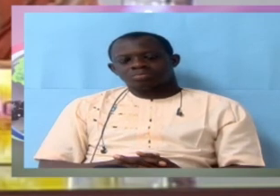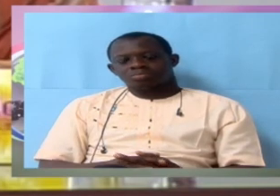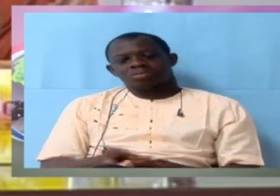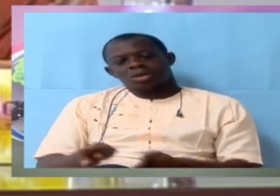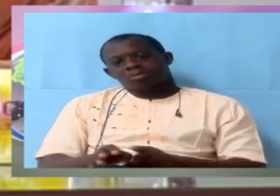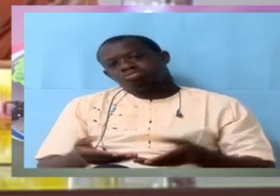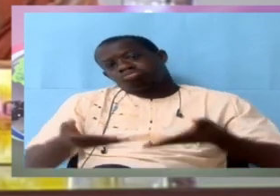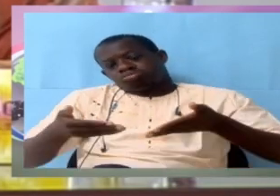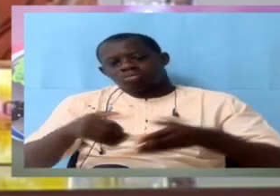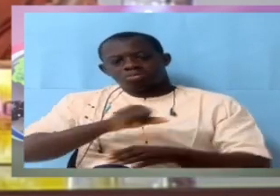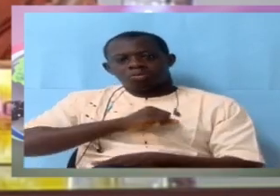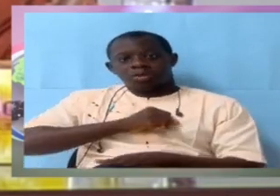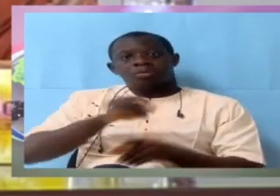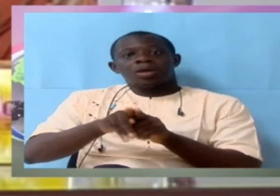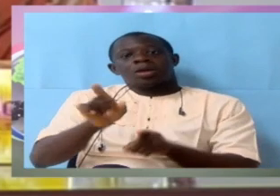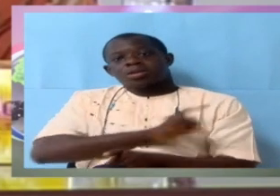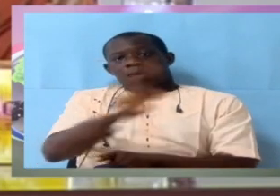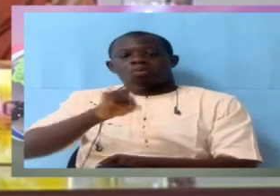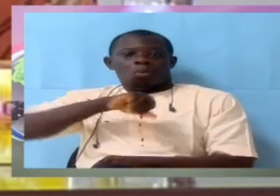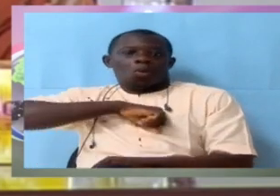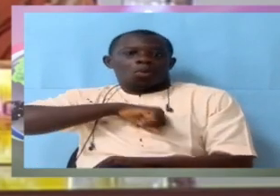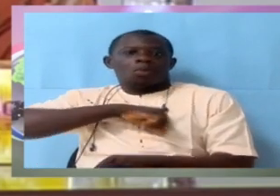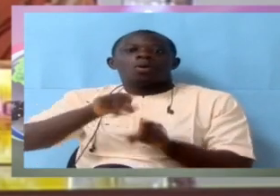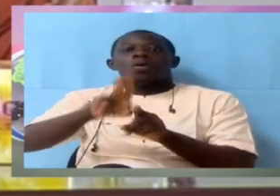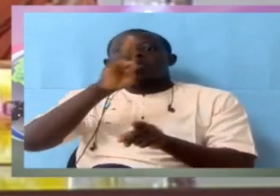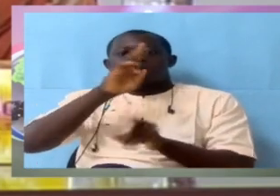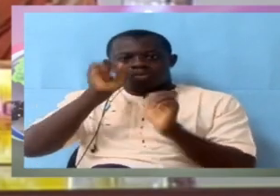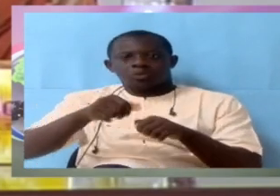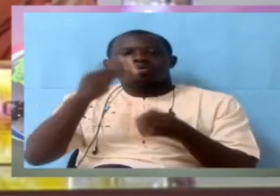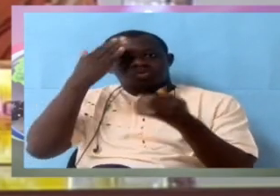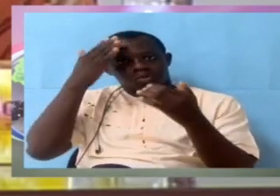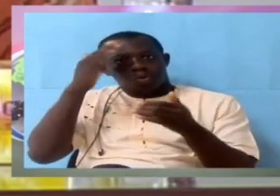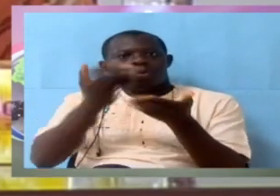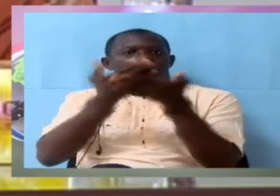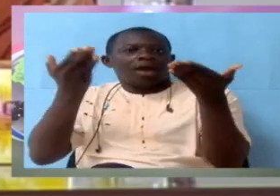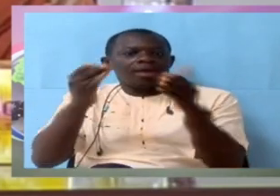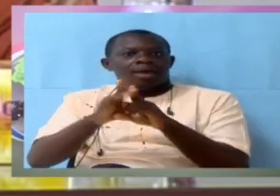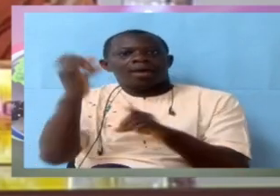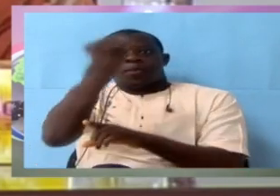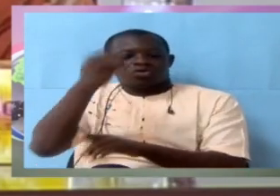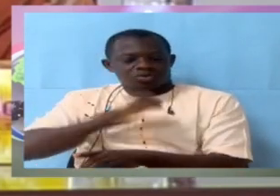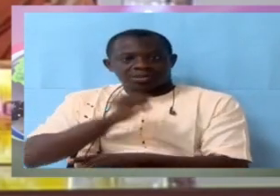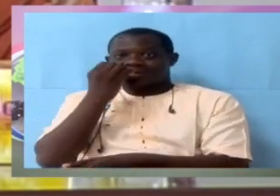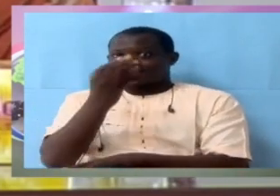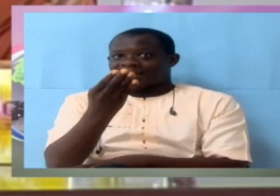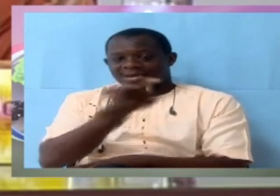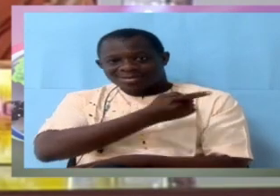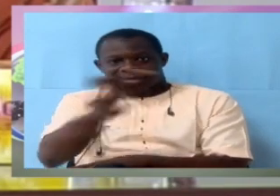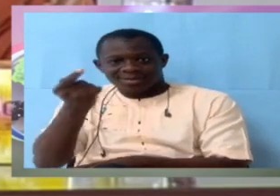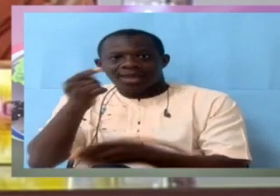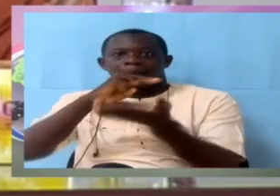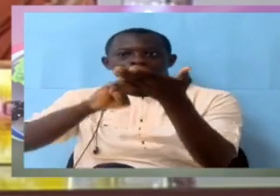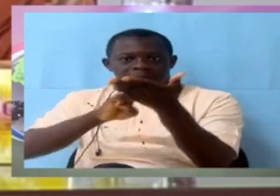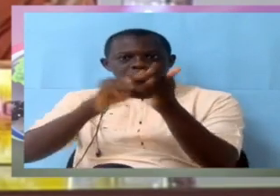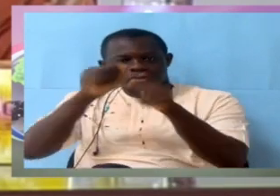Well, it is themselves who can ascertain why, because they said these are the medicines which